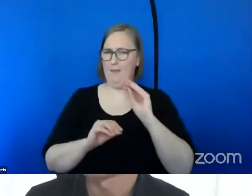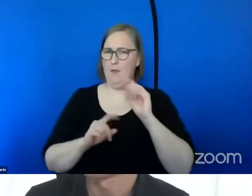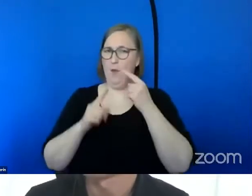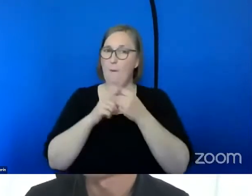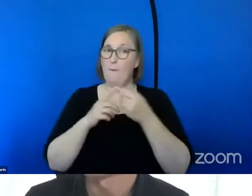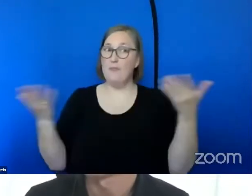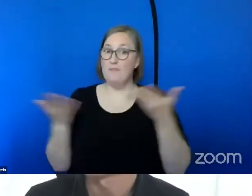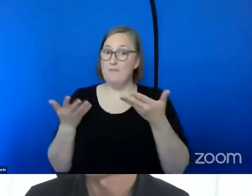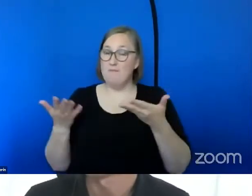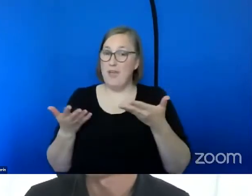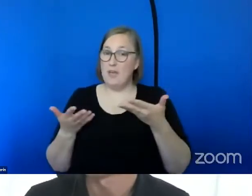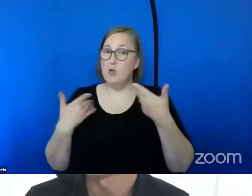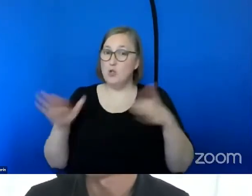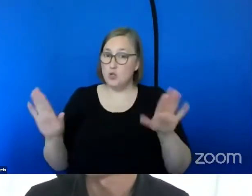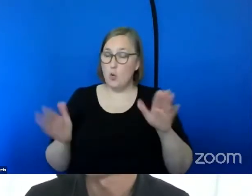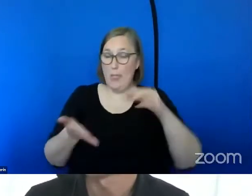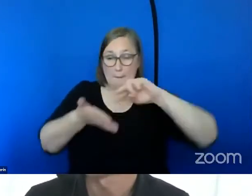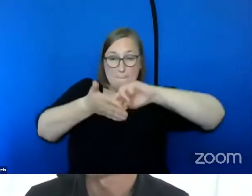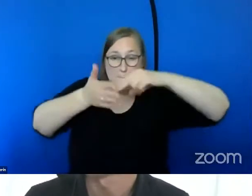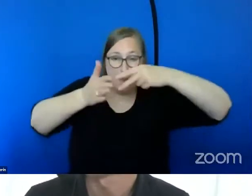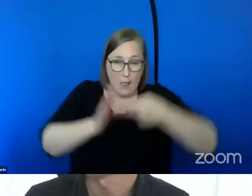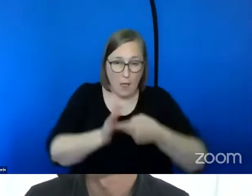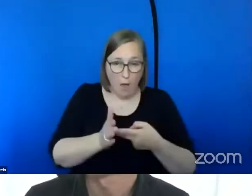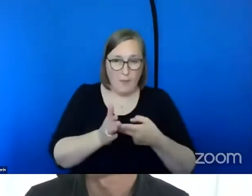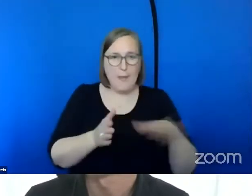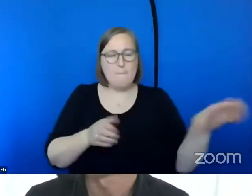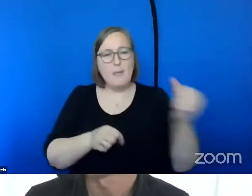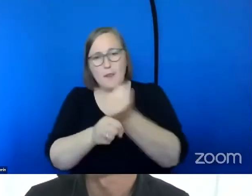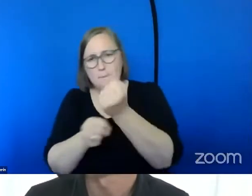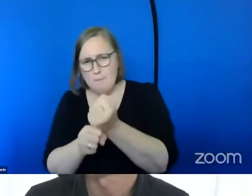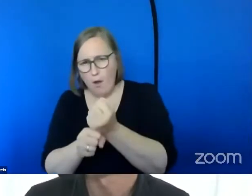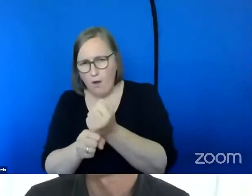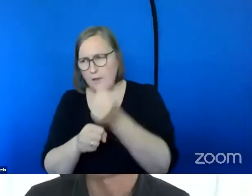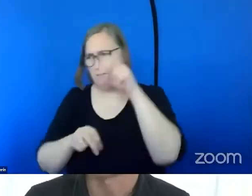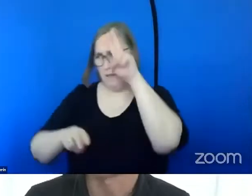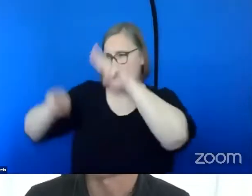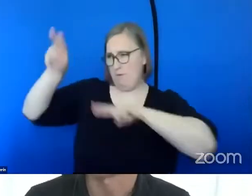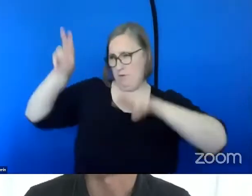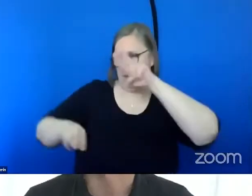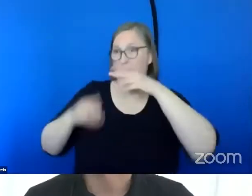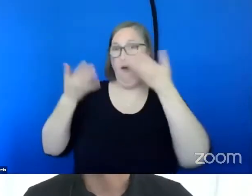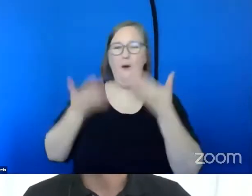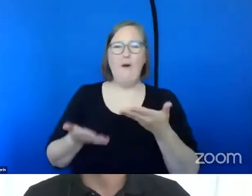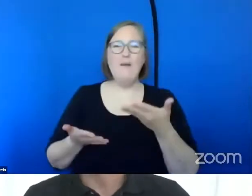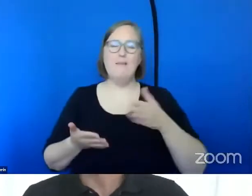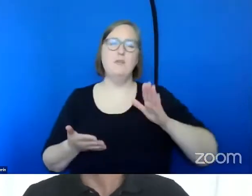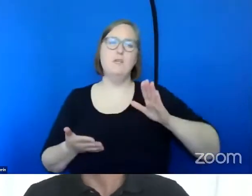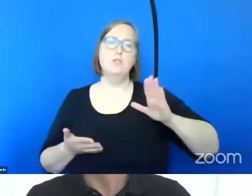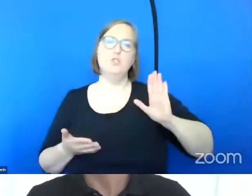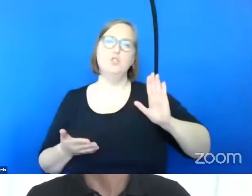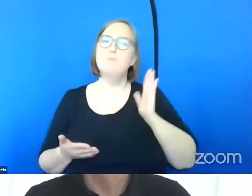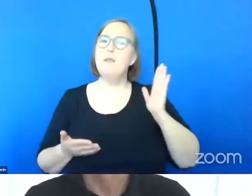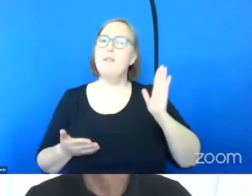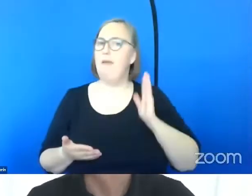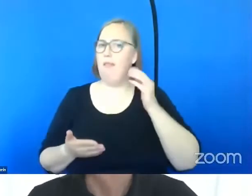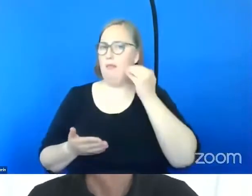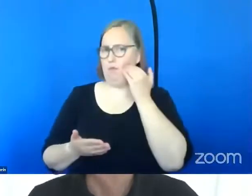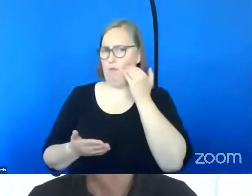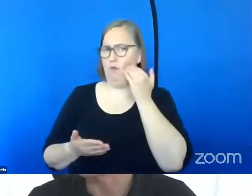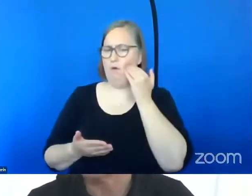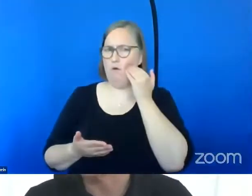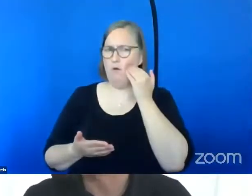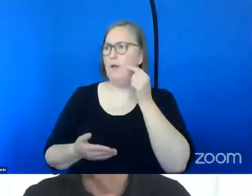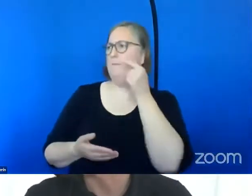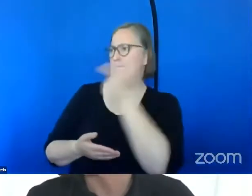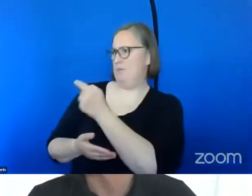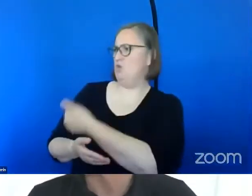you must be delighted with 5 teams in competition, and we still have 2 years of preparation to go. Yeah, it was already great to see today the solutions they